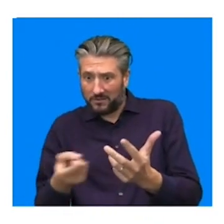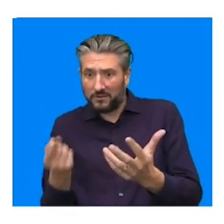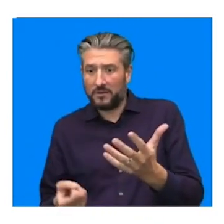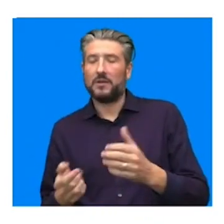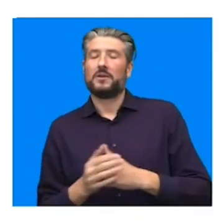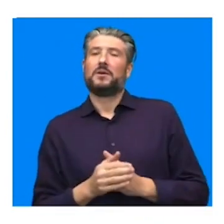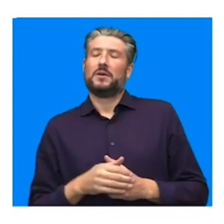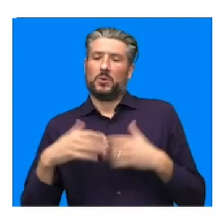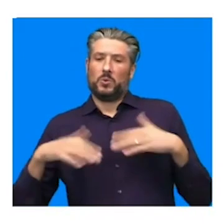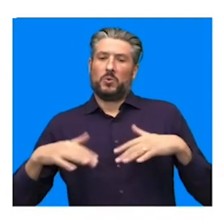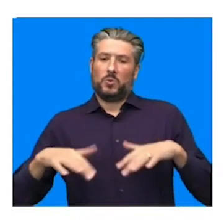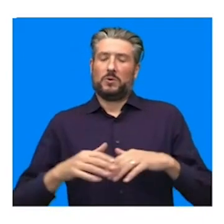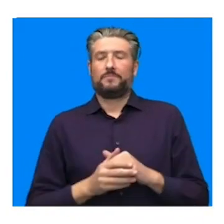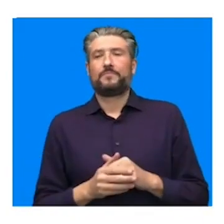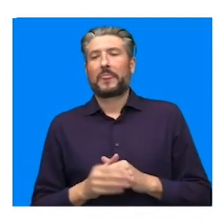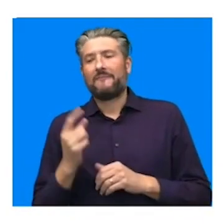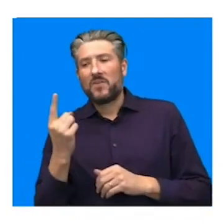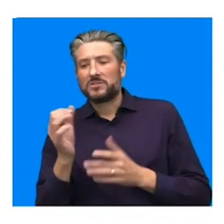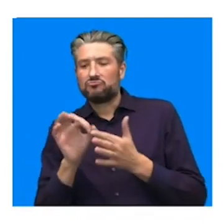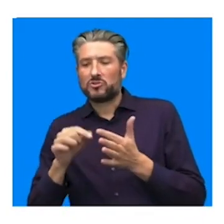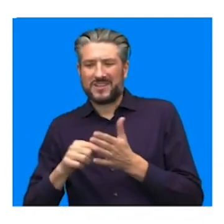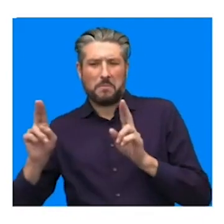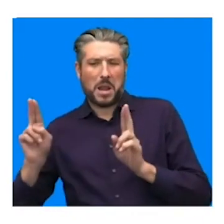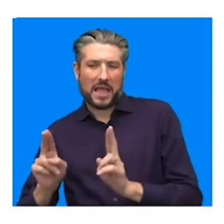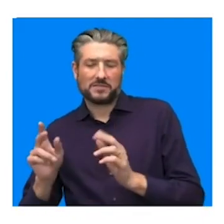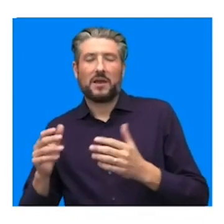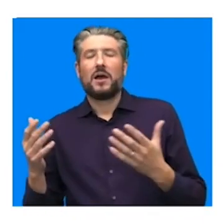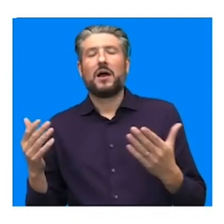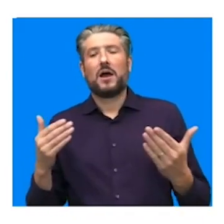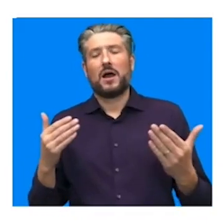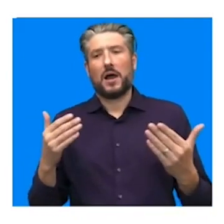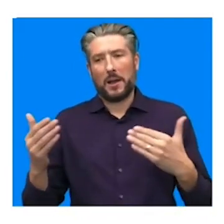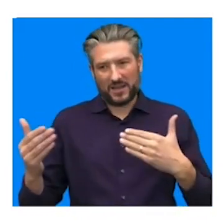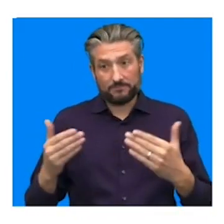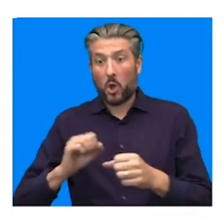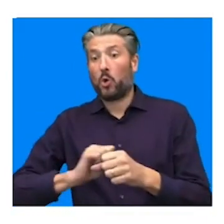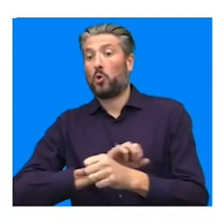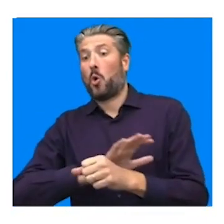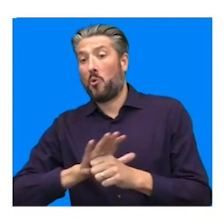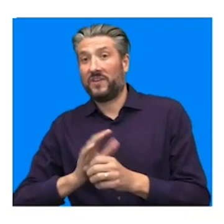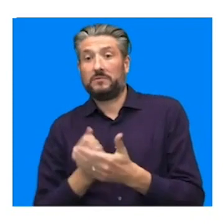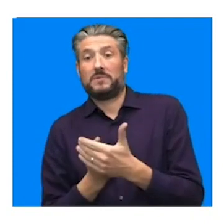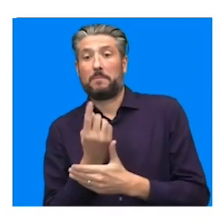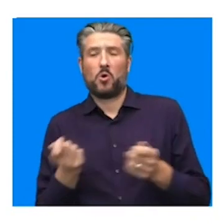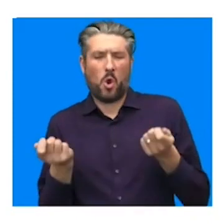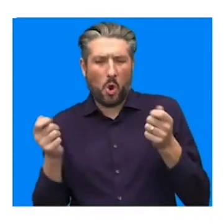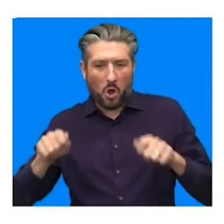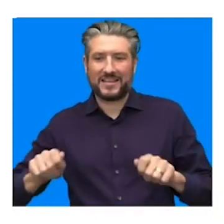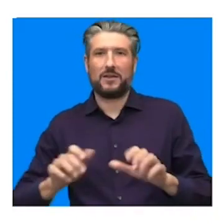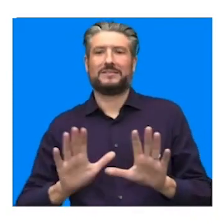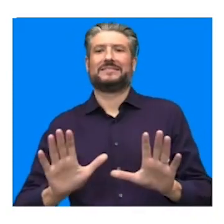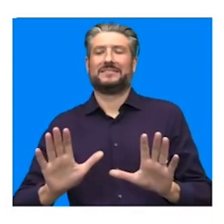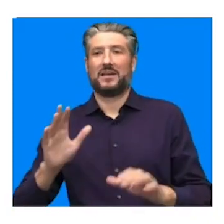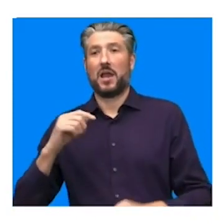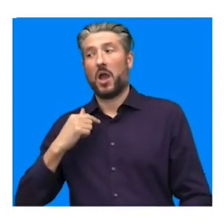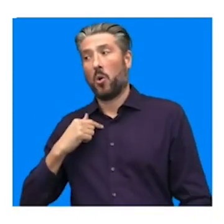very much a hack done by my children actually over the COVID lockdown, but we got it with